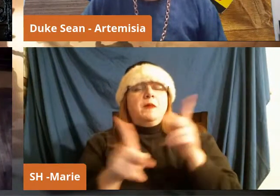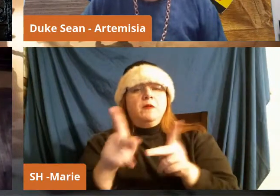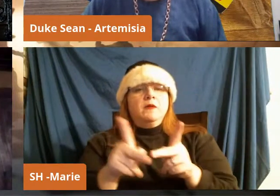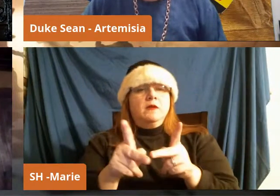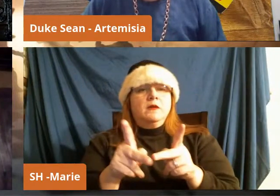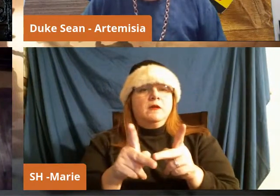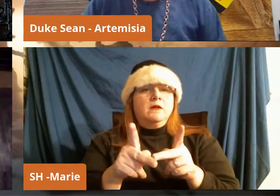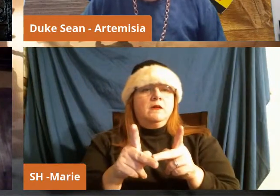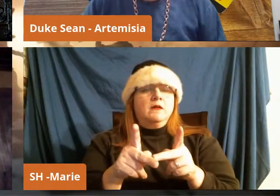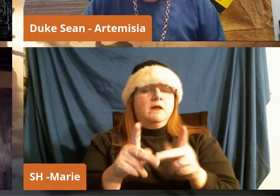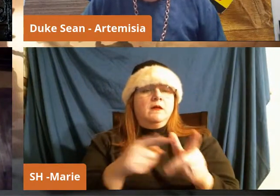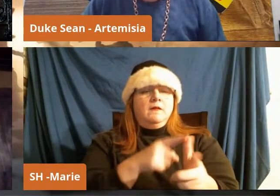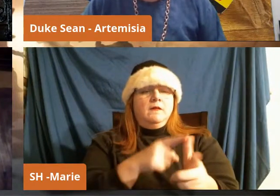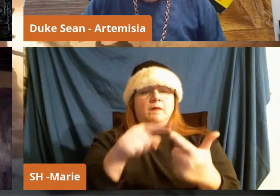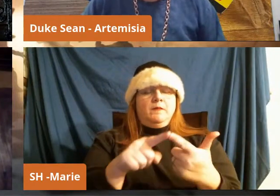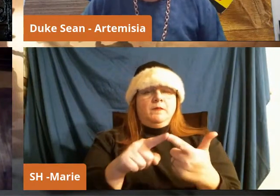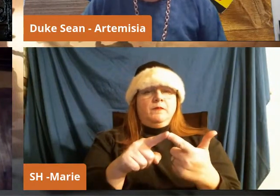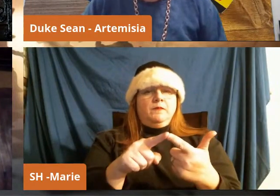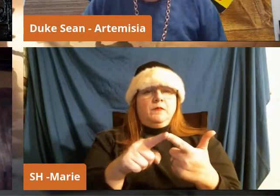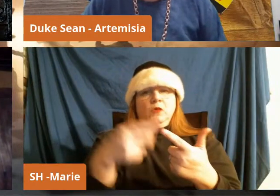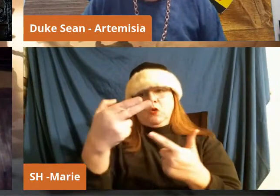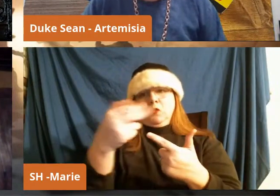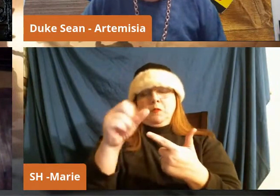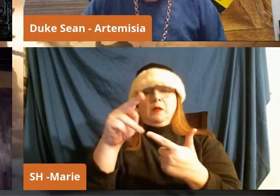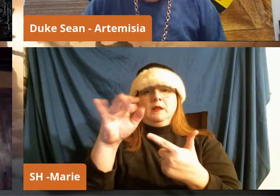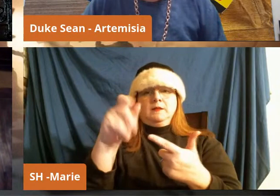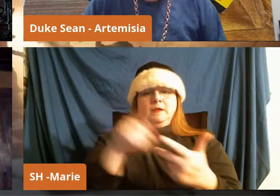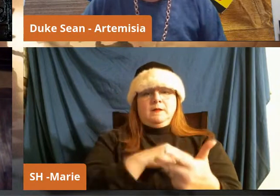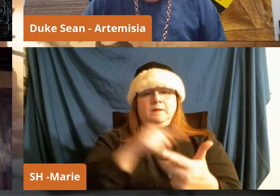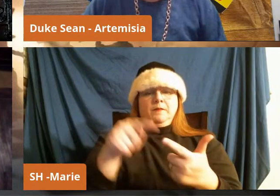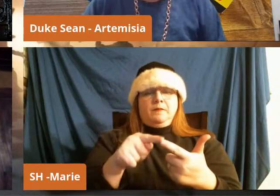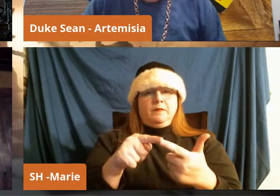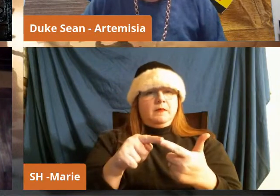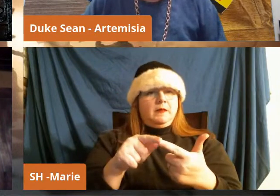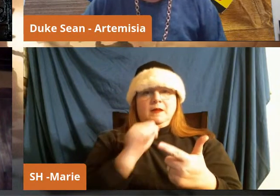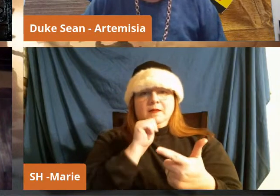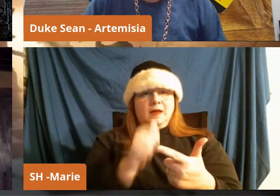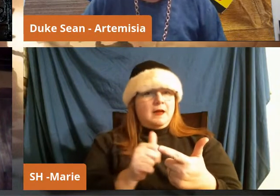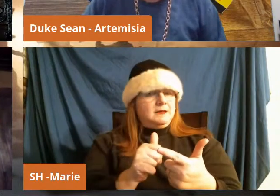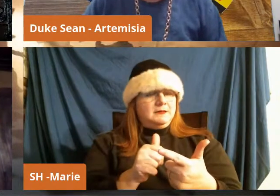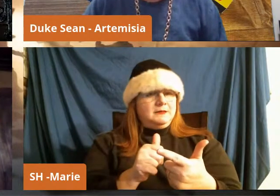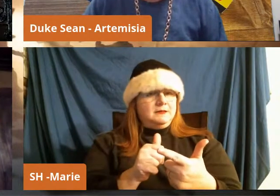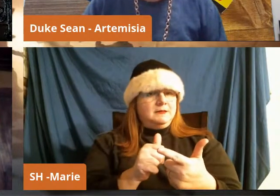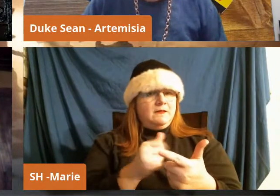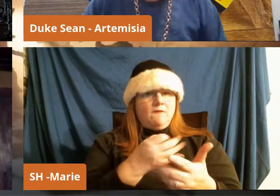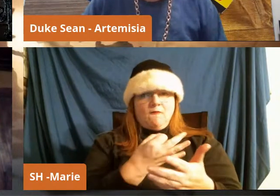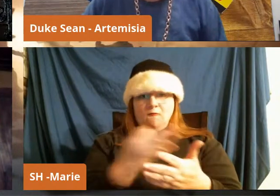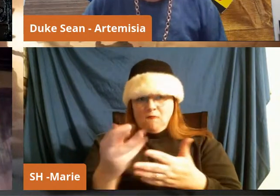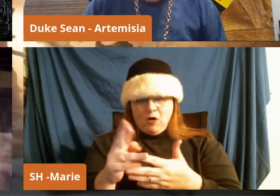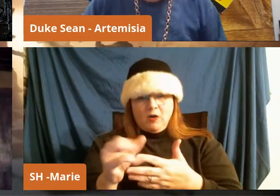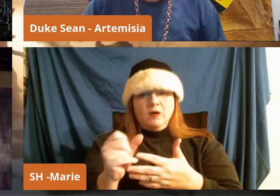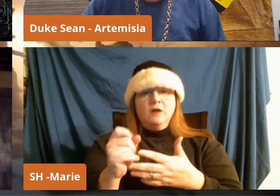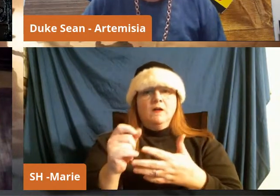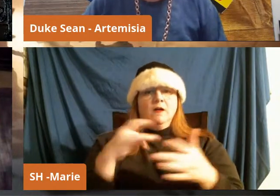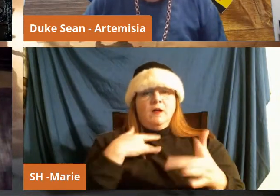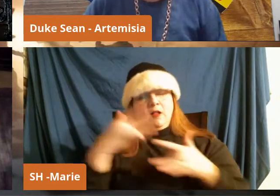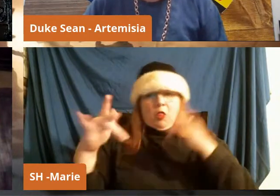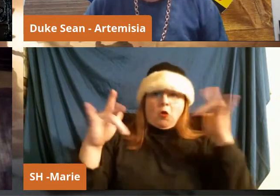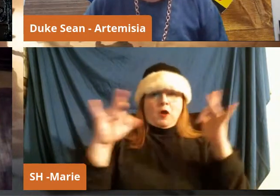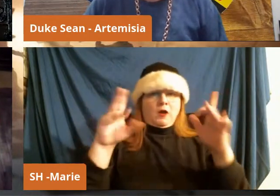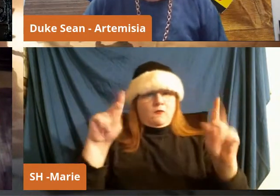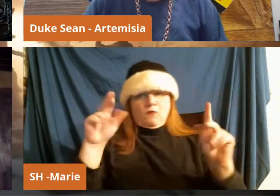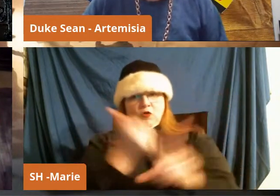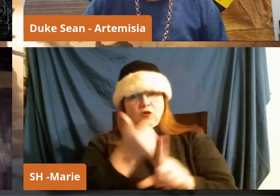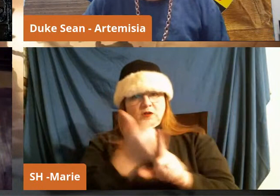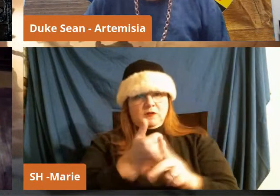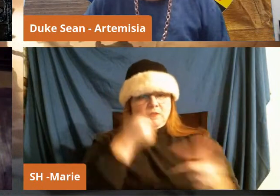to be courteous. Humility, and that's not false humility or vainglory. You got